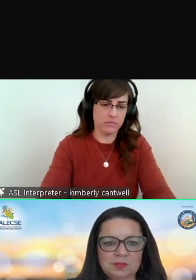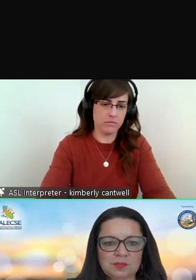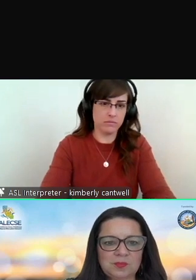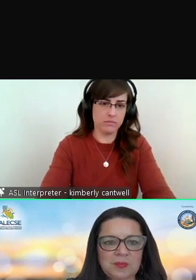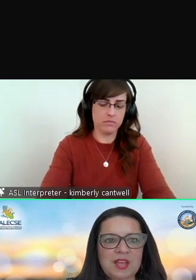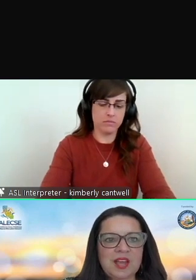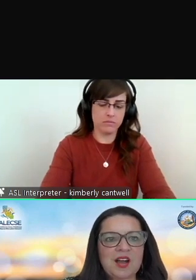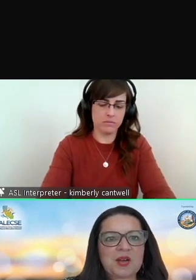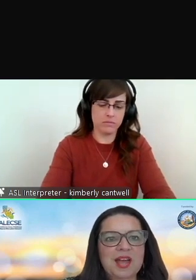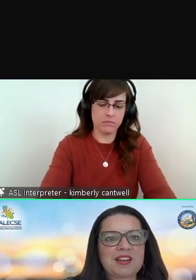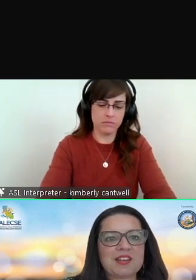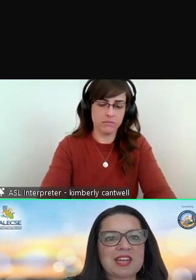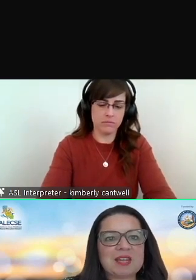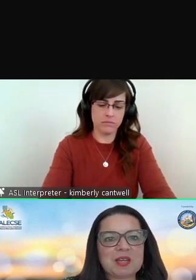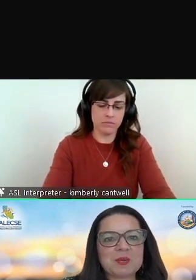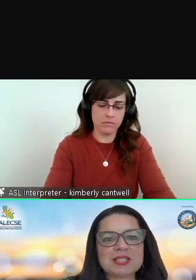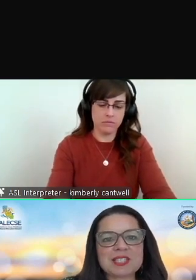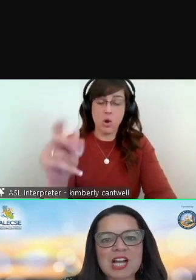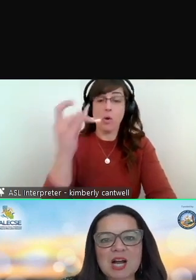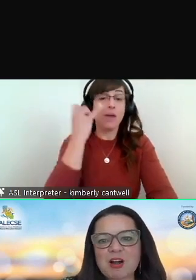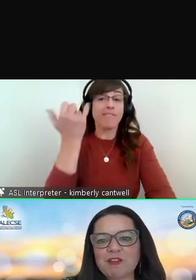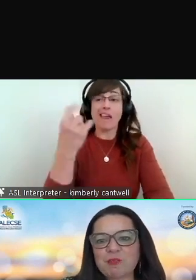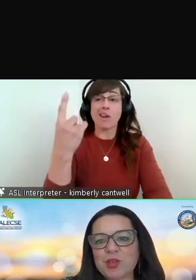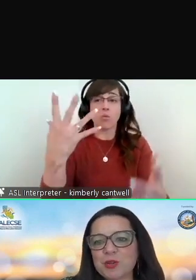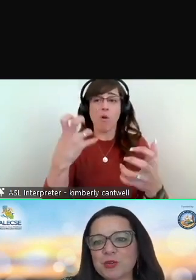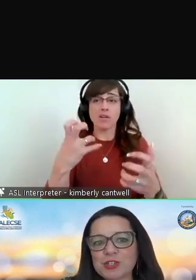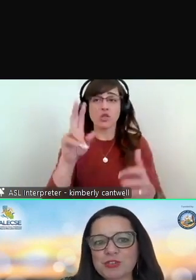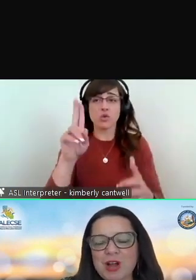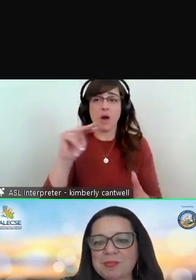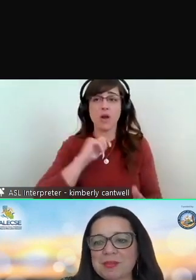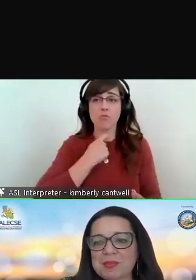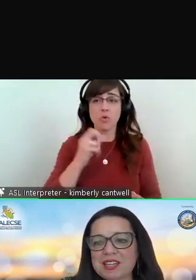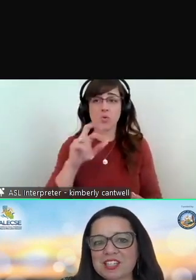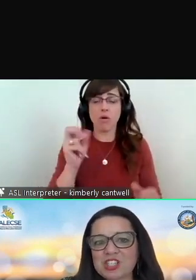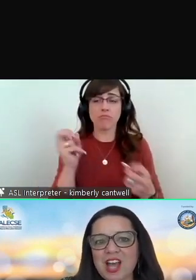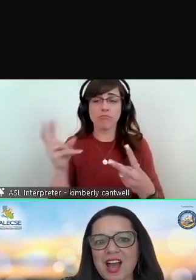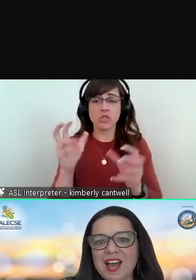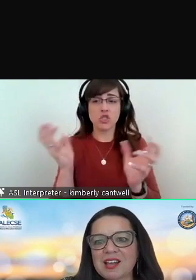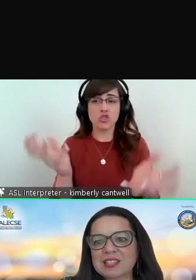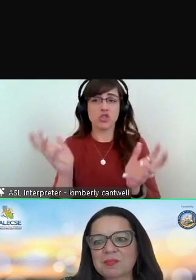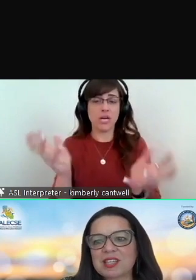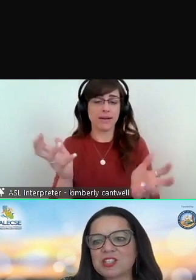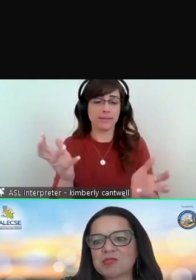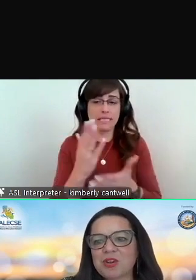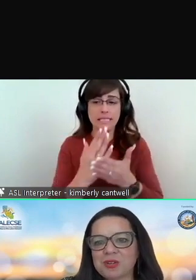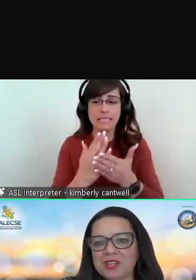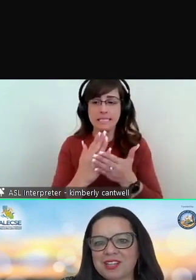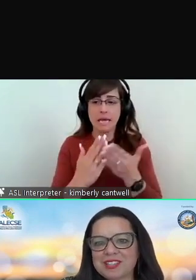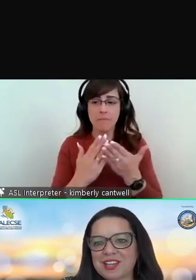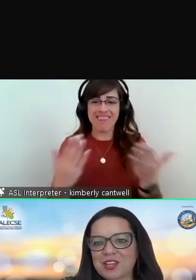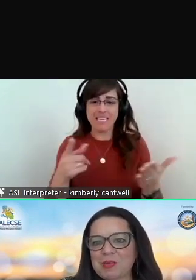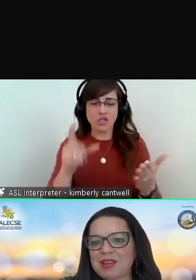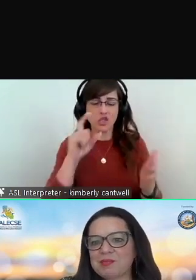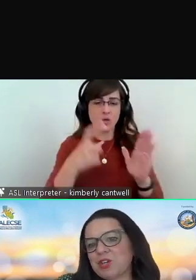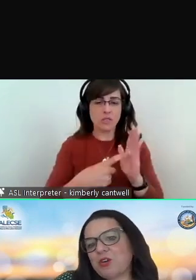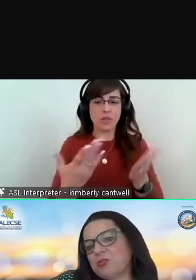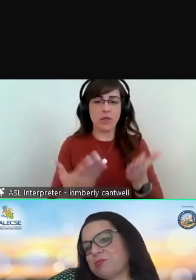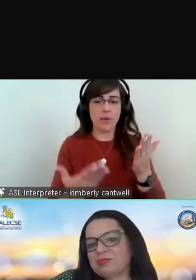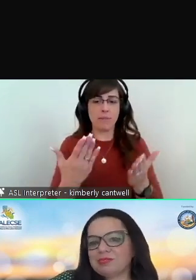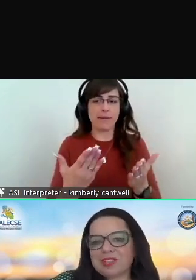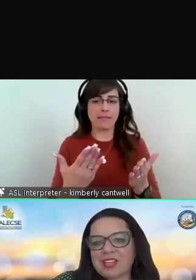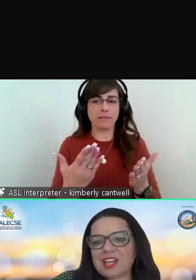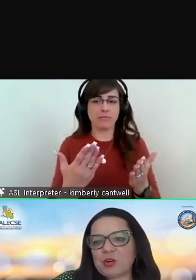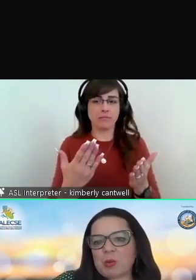And Okay, if anybody wants to come off mute or drop something in the chat, some things you noticed that you might